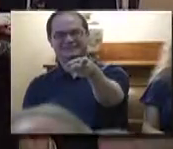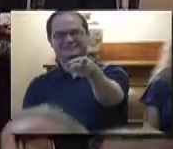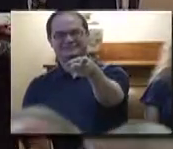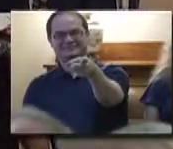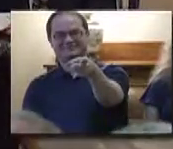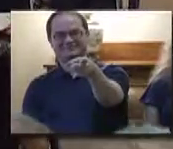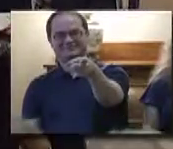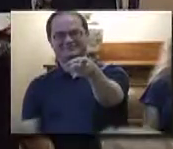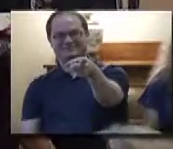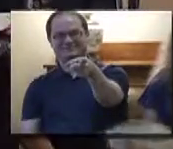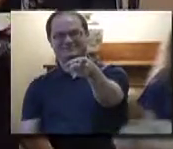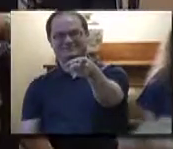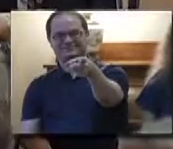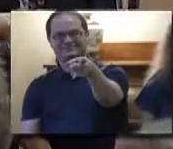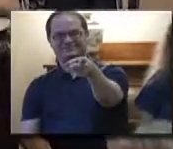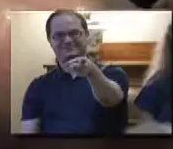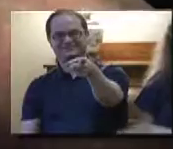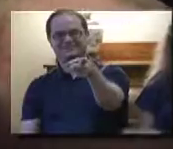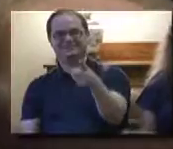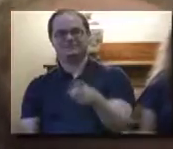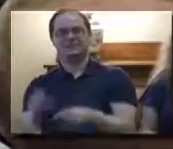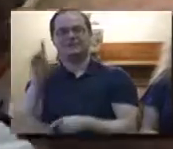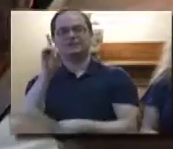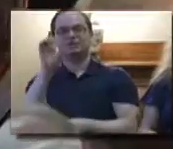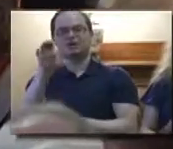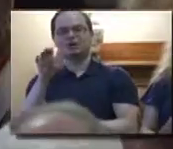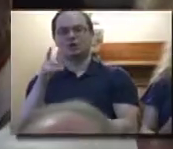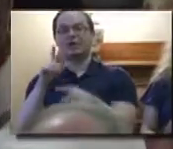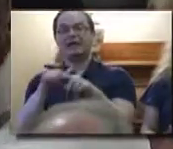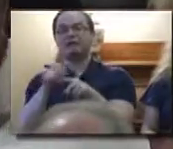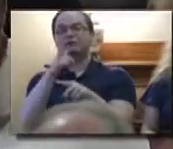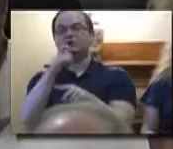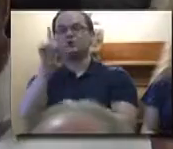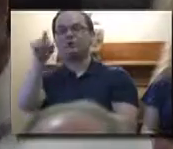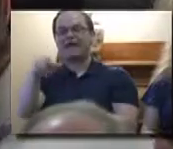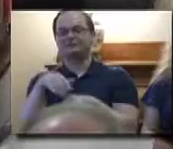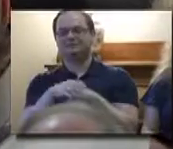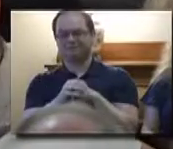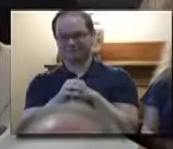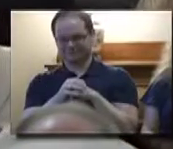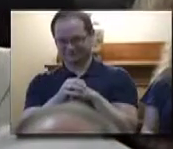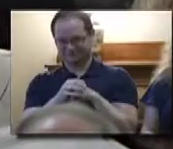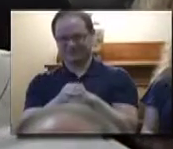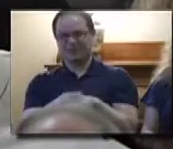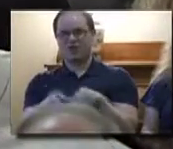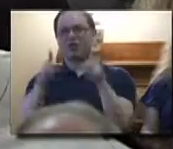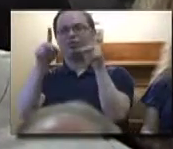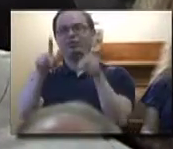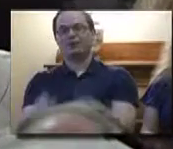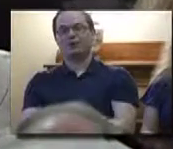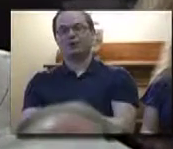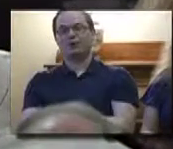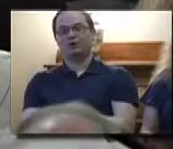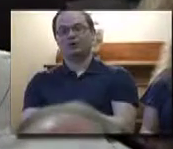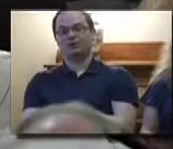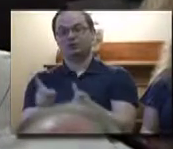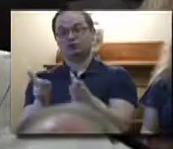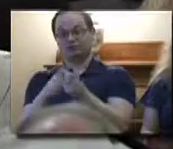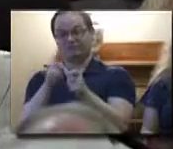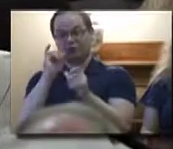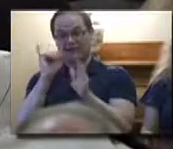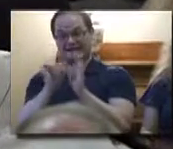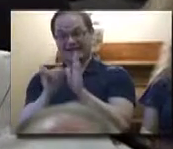I'm gonna pass the yield to her. It depends on who you ask. The person who first